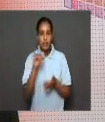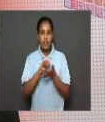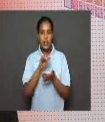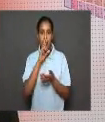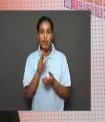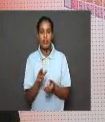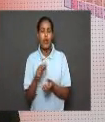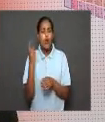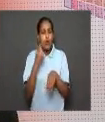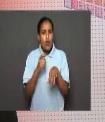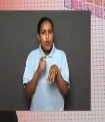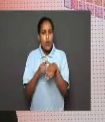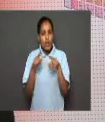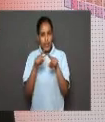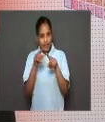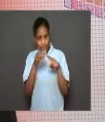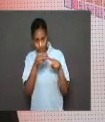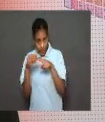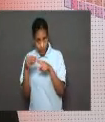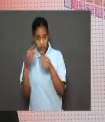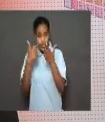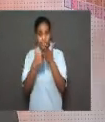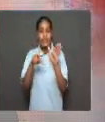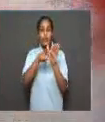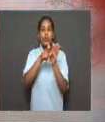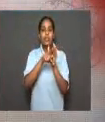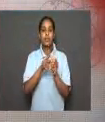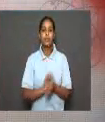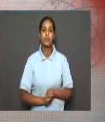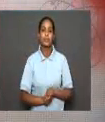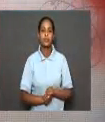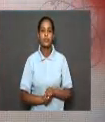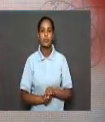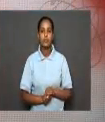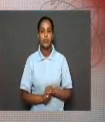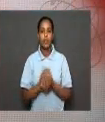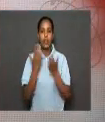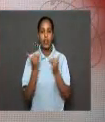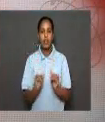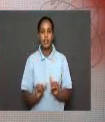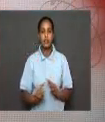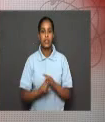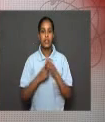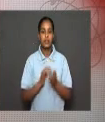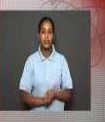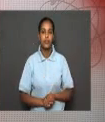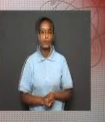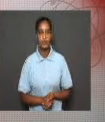are always exceptions to these rules. Let us begin.